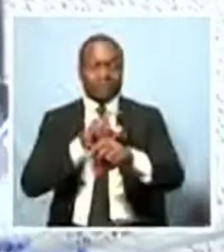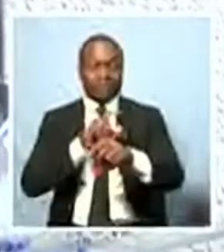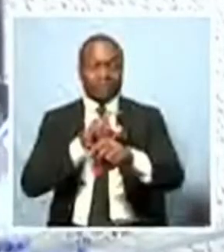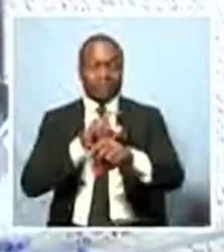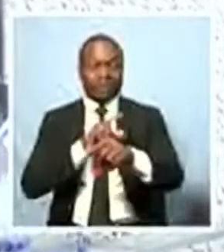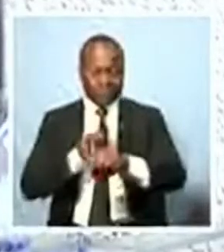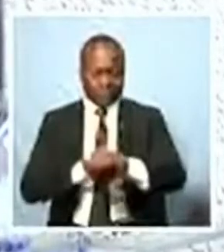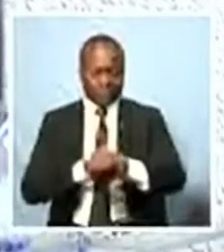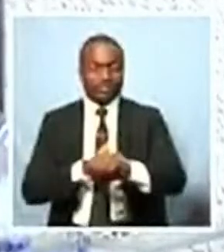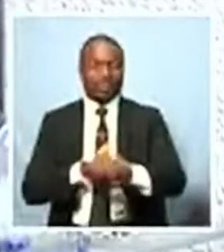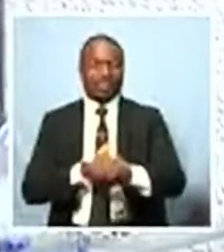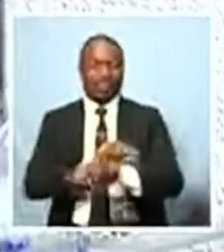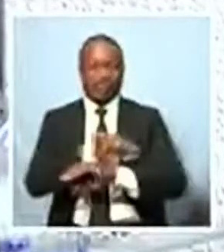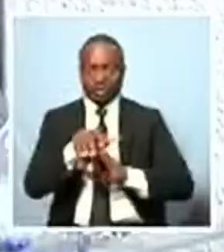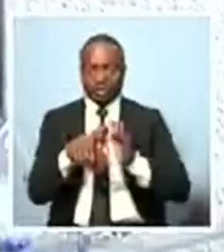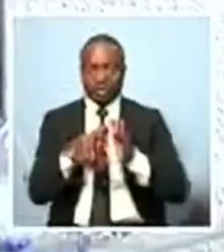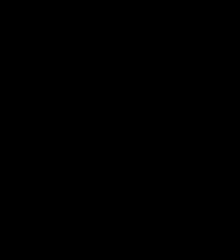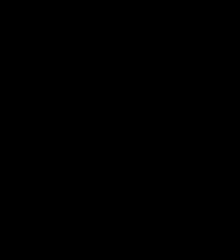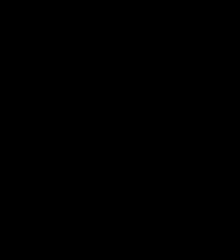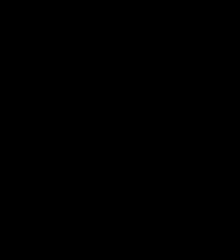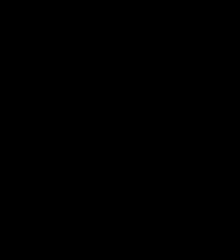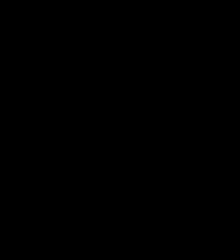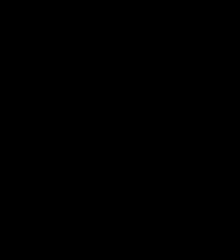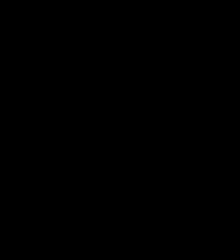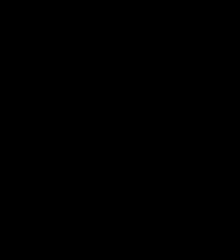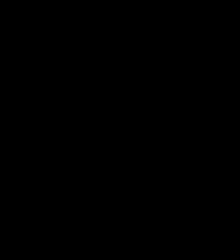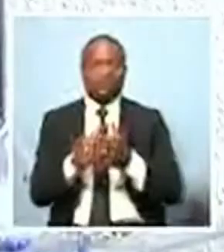come, so that all the systems and